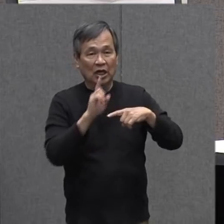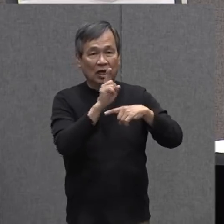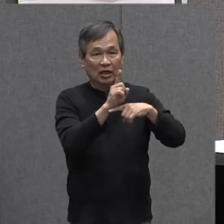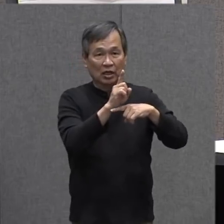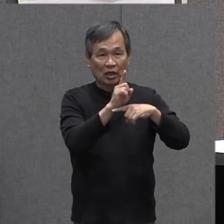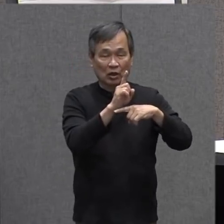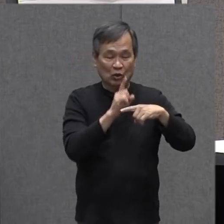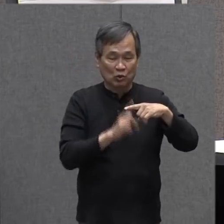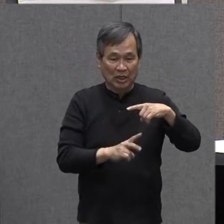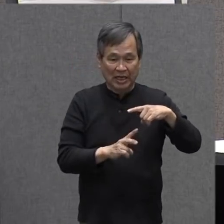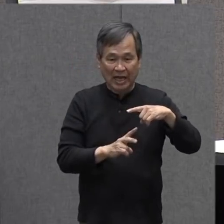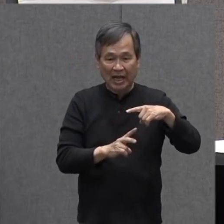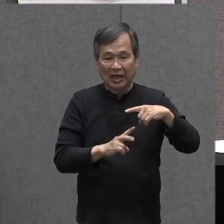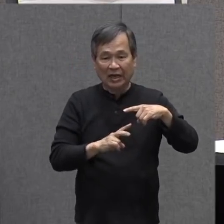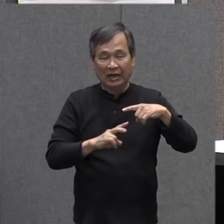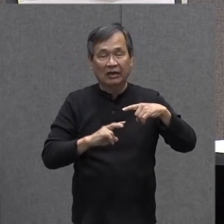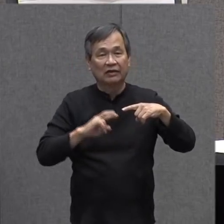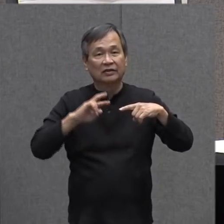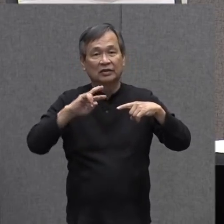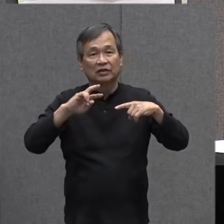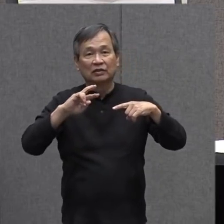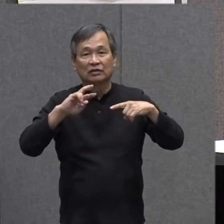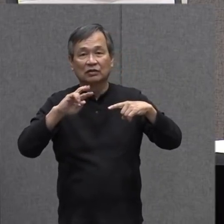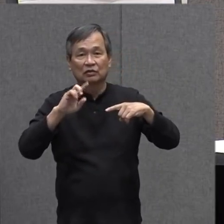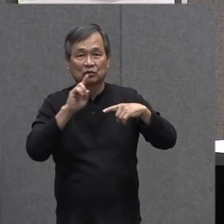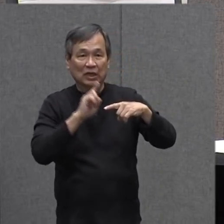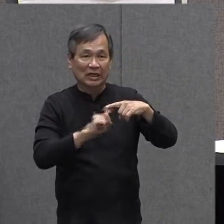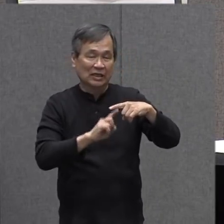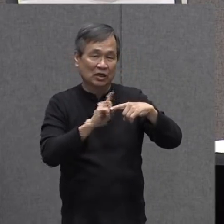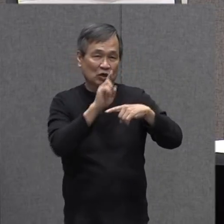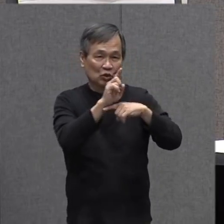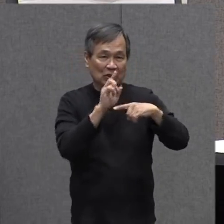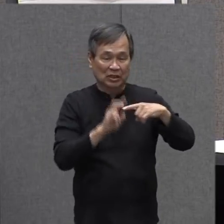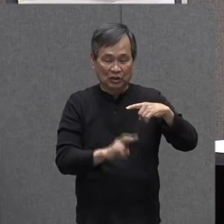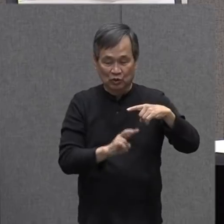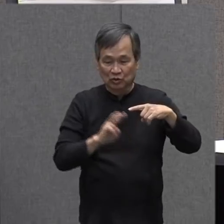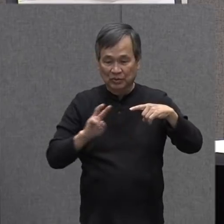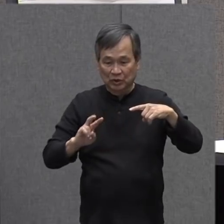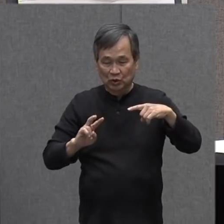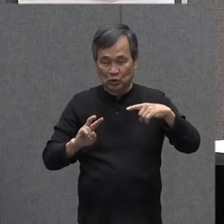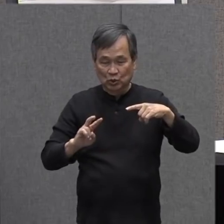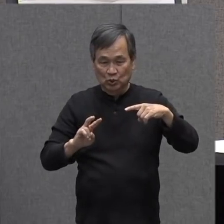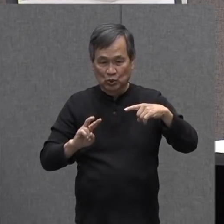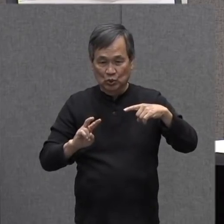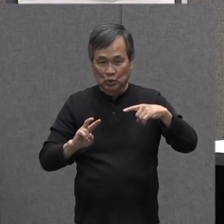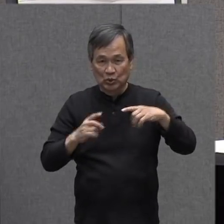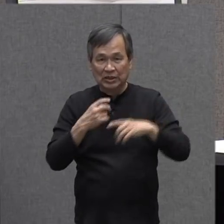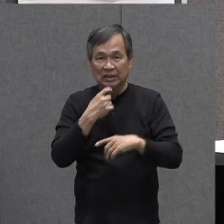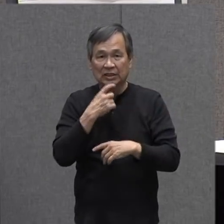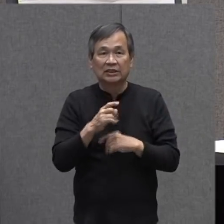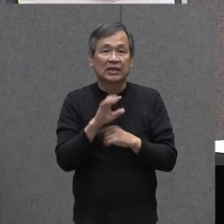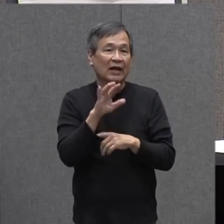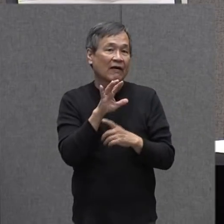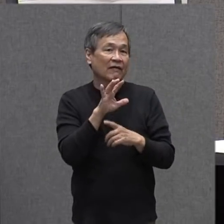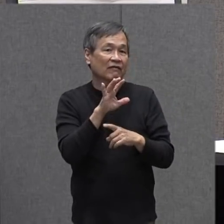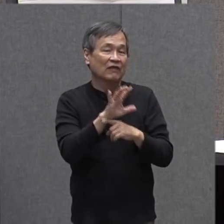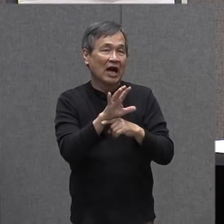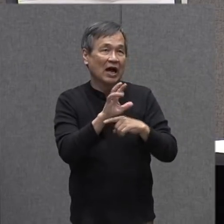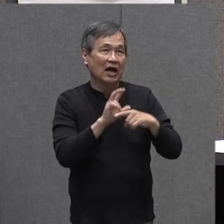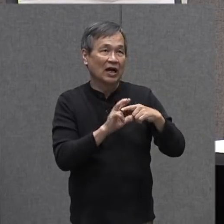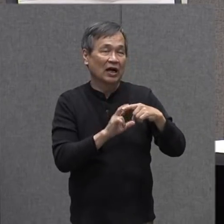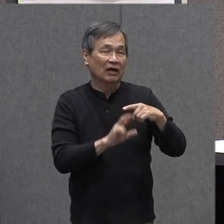kind of explain which ones don't belong and why. And if you remember, the kind of the plan that